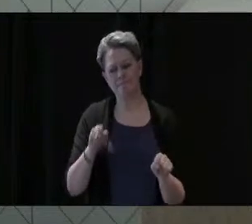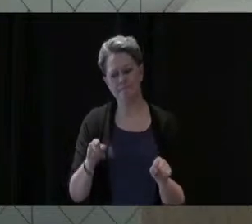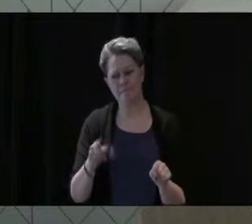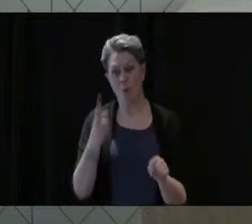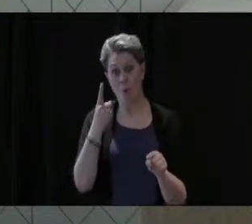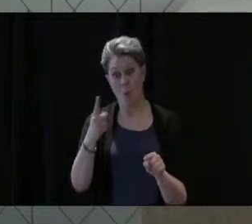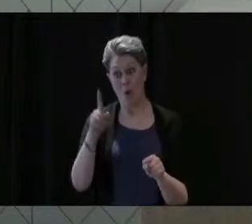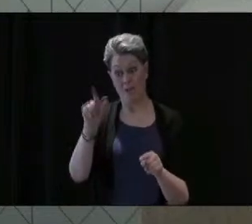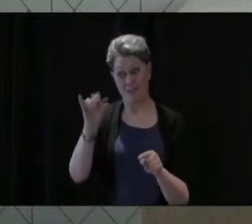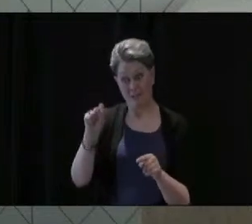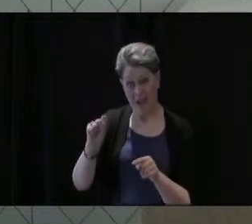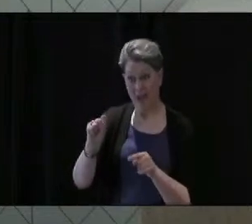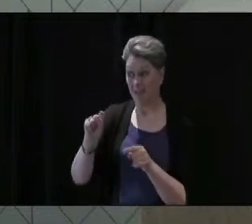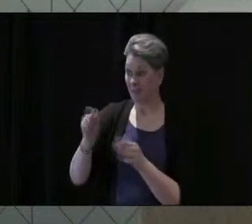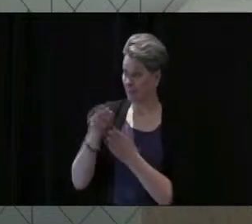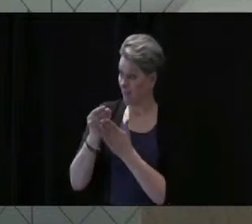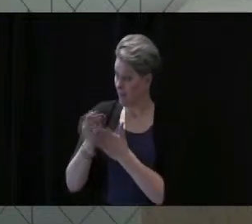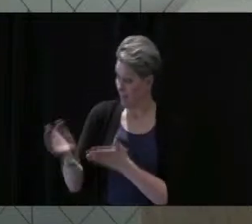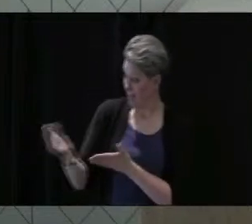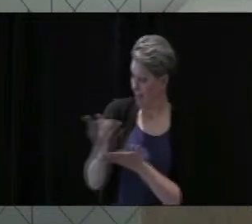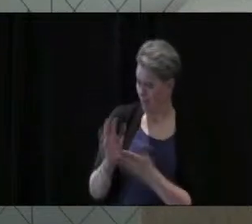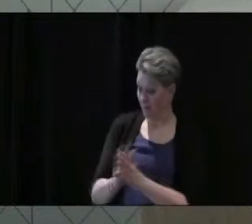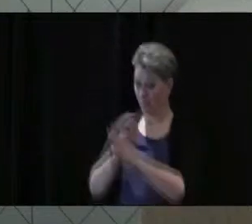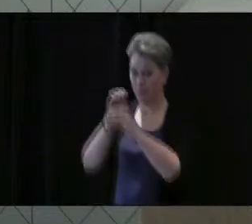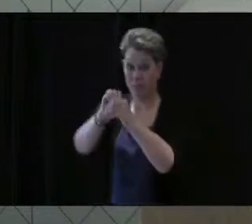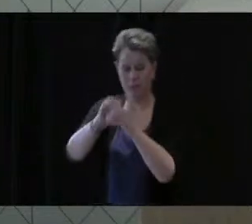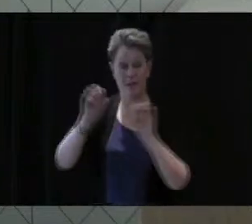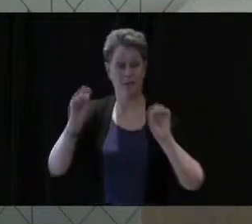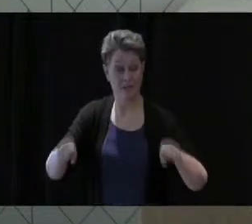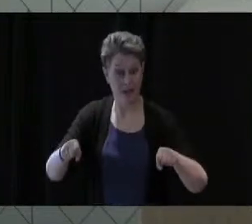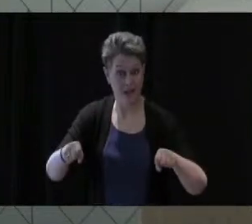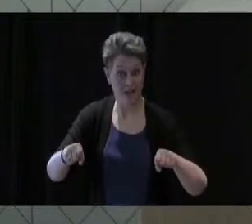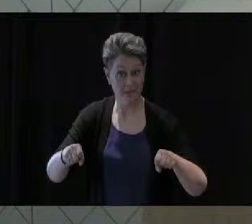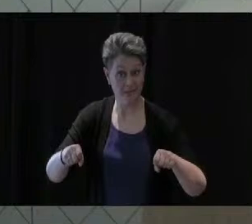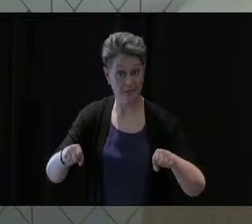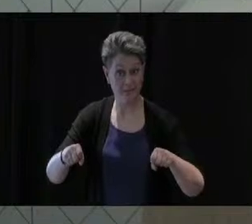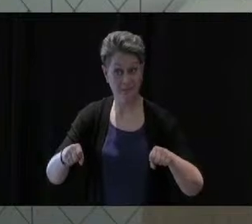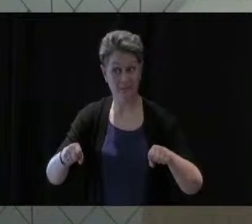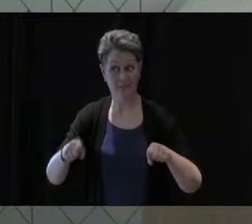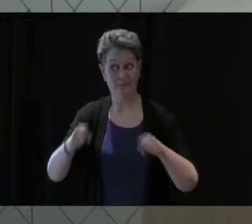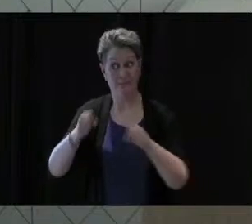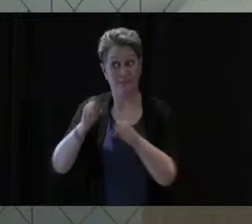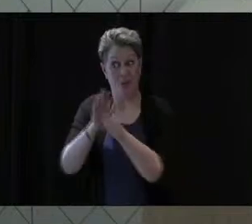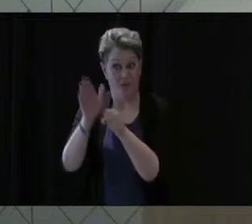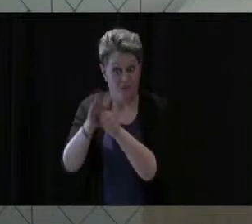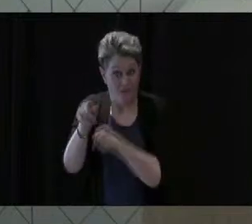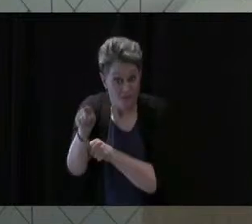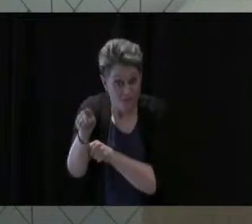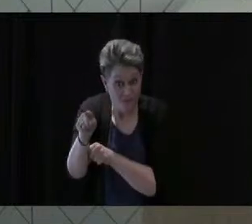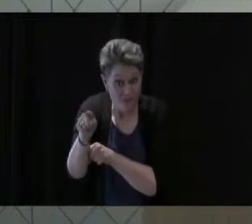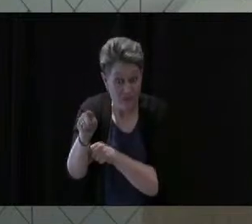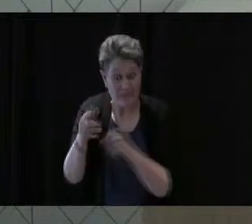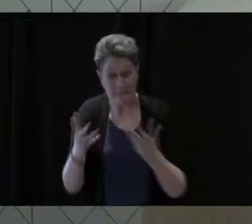gas revenues could fund this fund, without repeating the word fund, sufficiently in the short term?